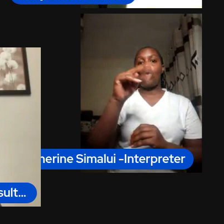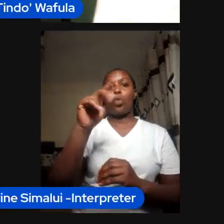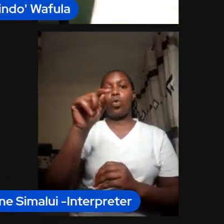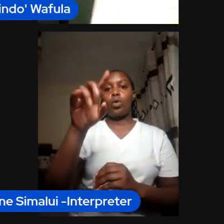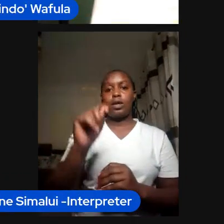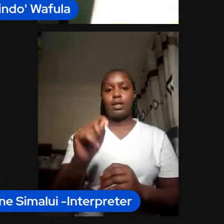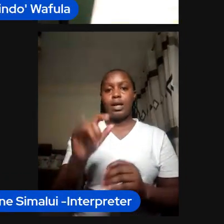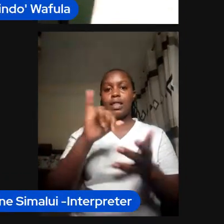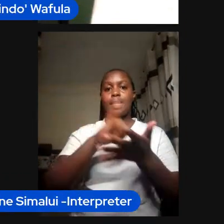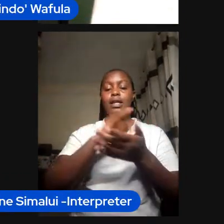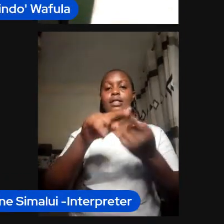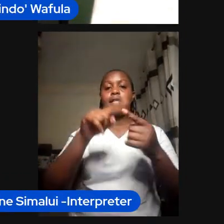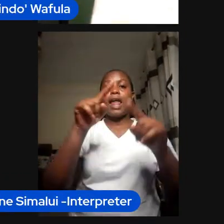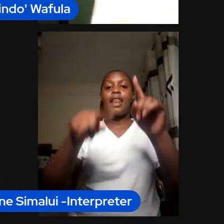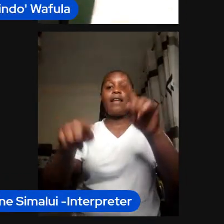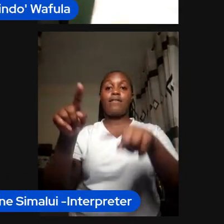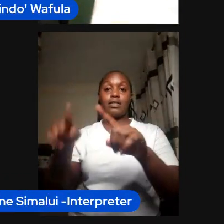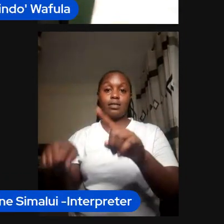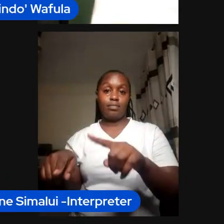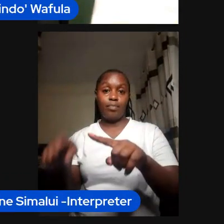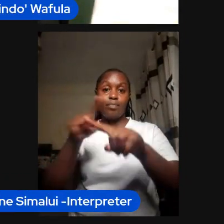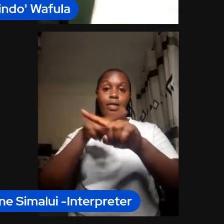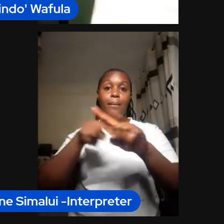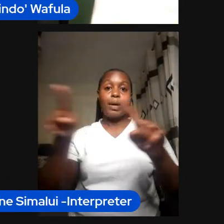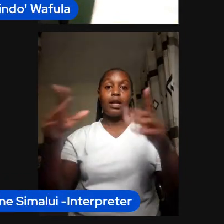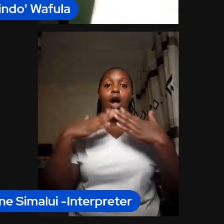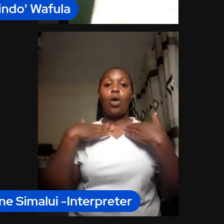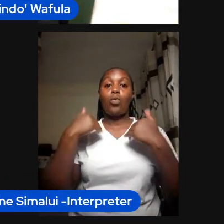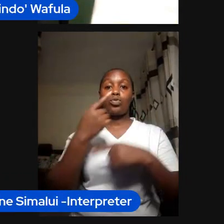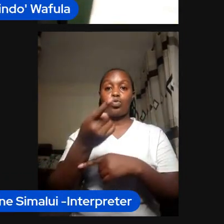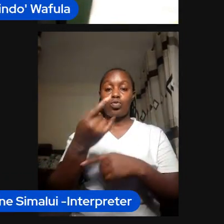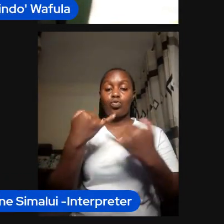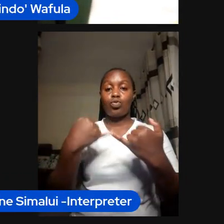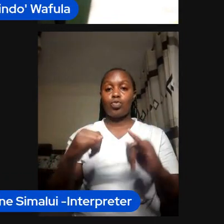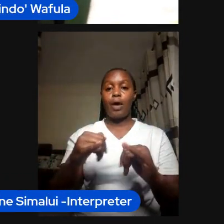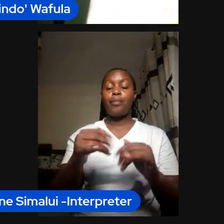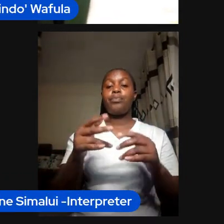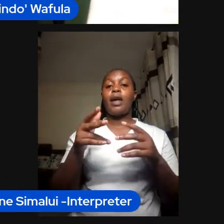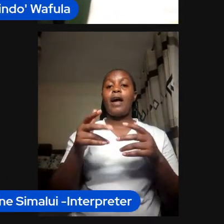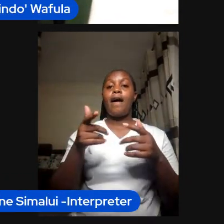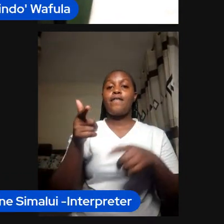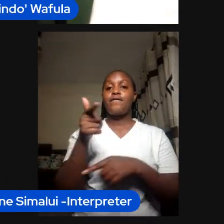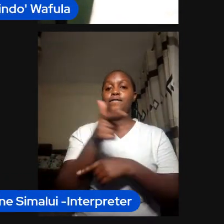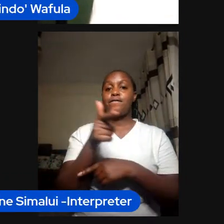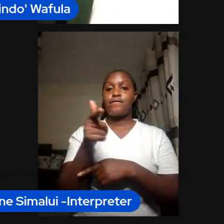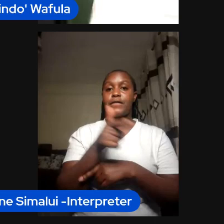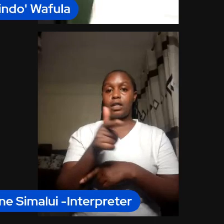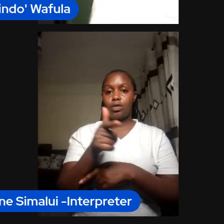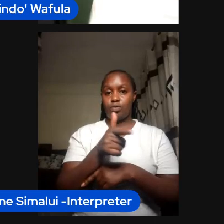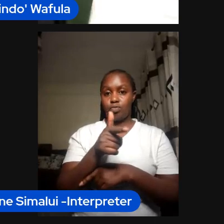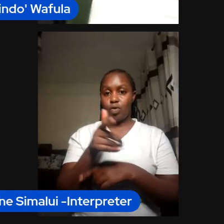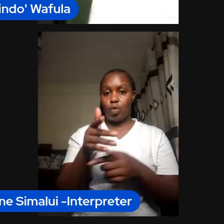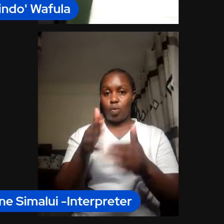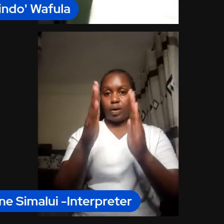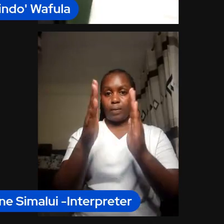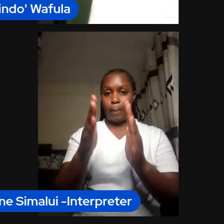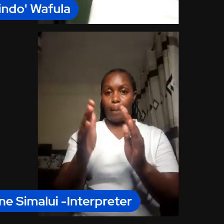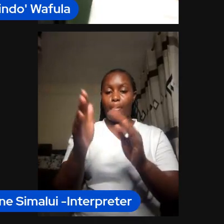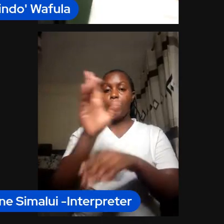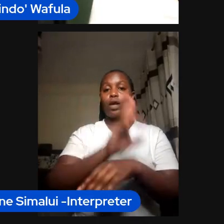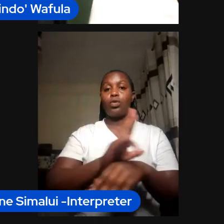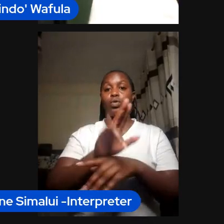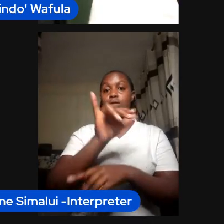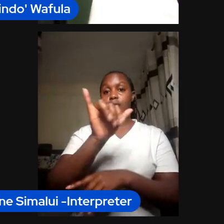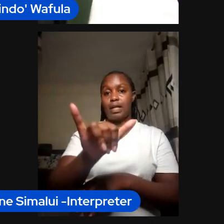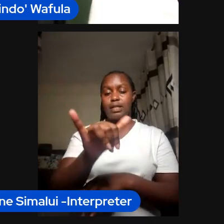formats. But I would like you to try out the video format, because in the video you can capture a lot of people at the same time. They can see, and I